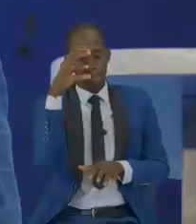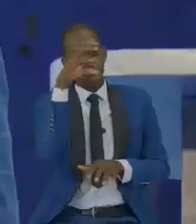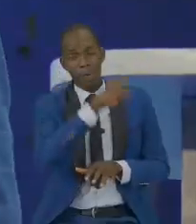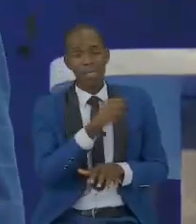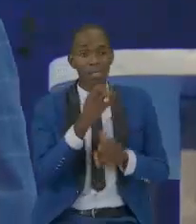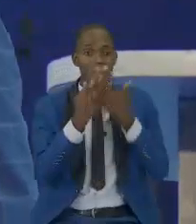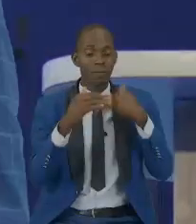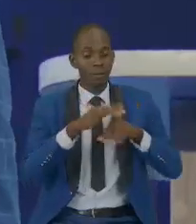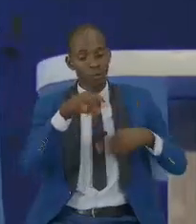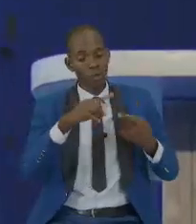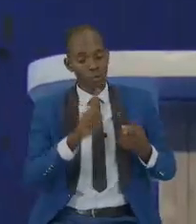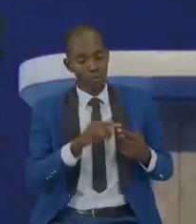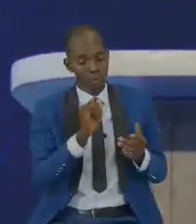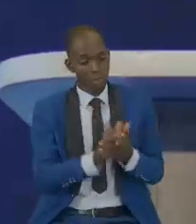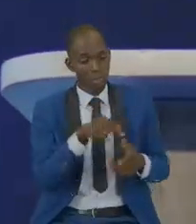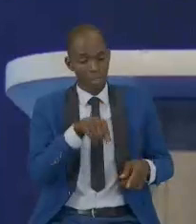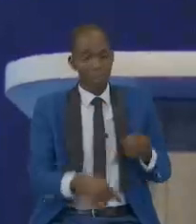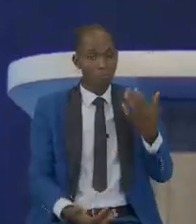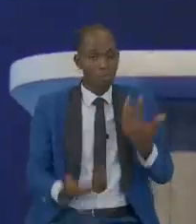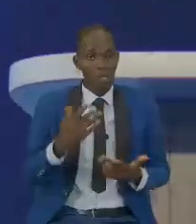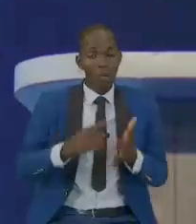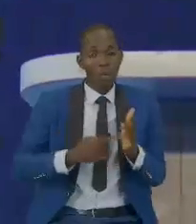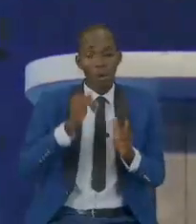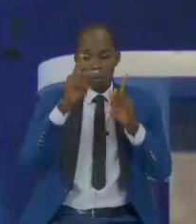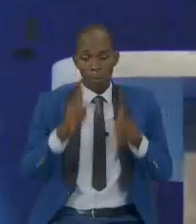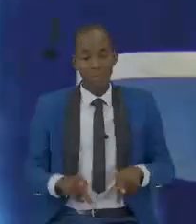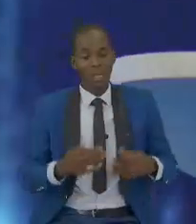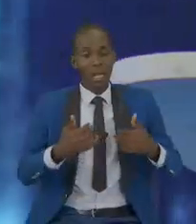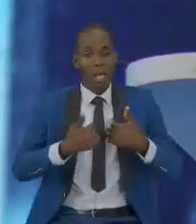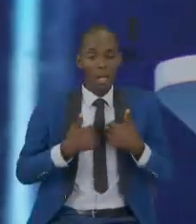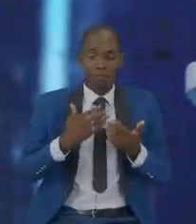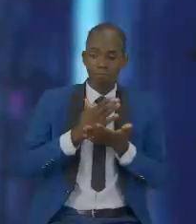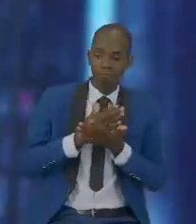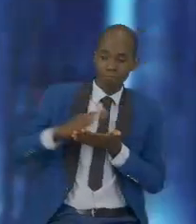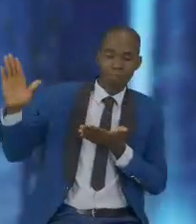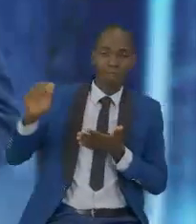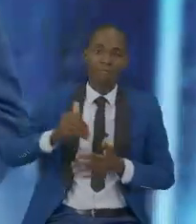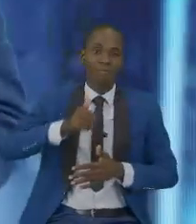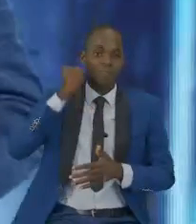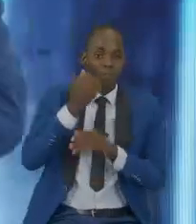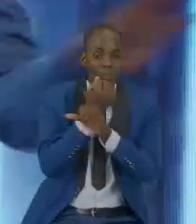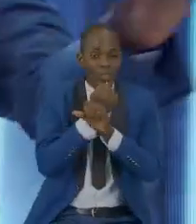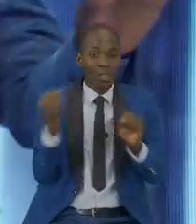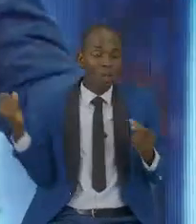final verdict. A man dies and he has rejected salvation until his death. is